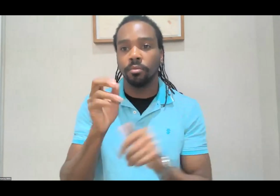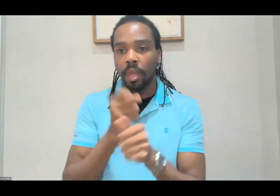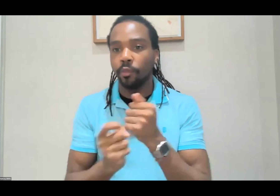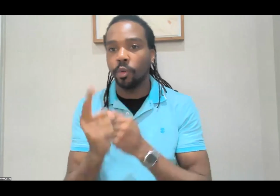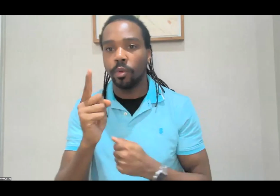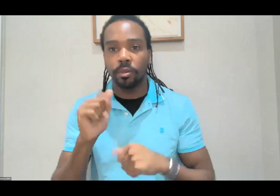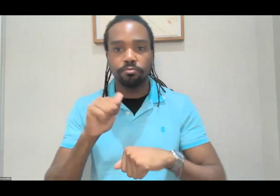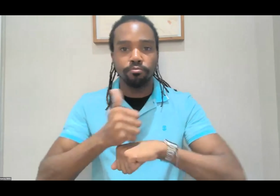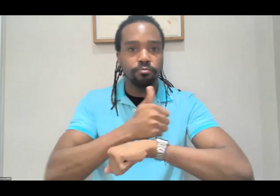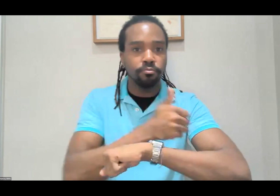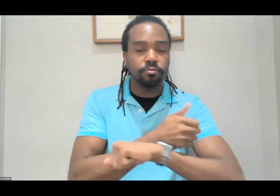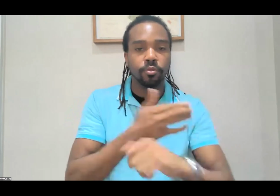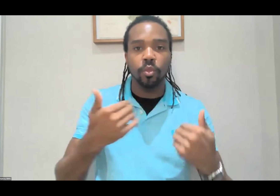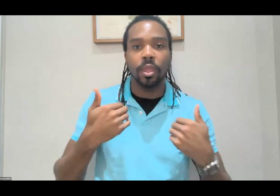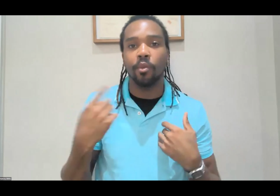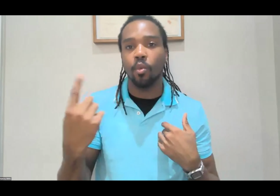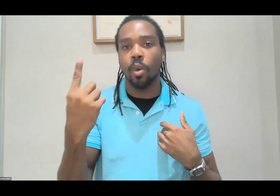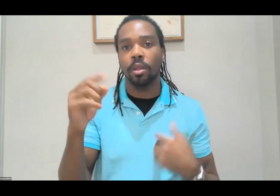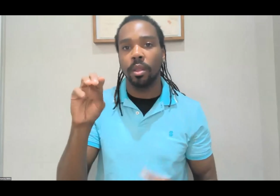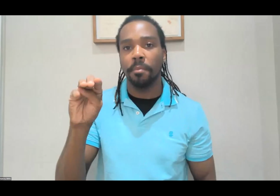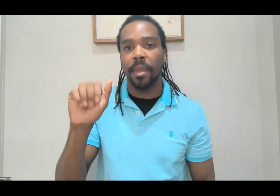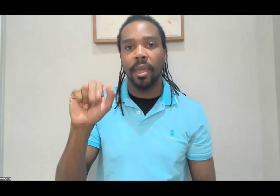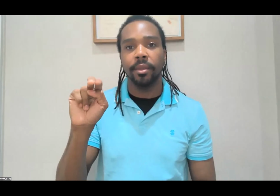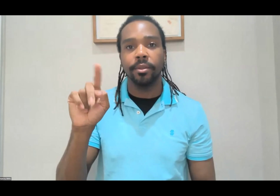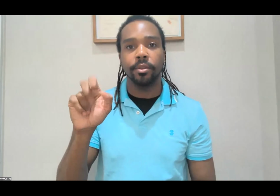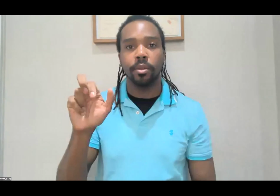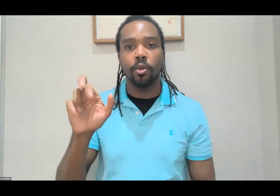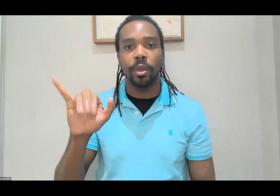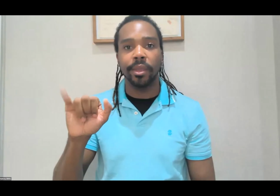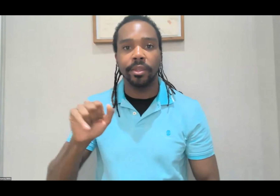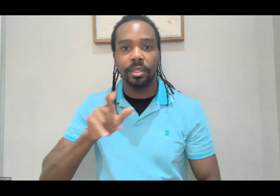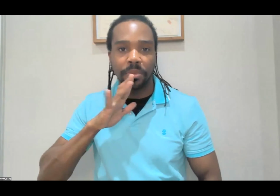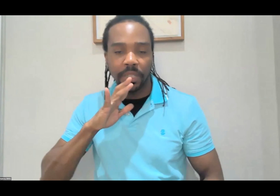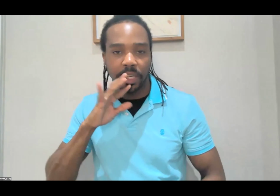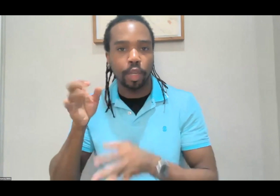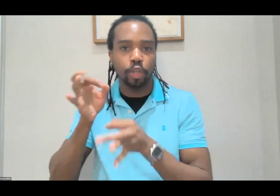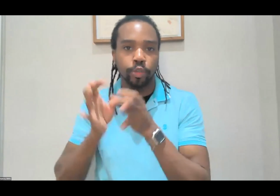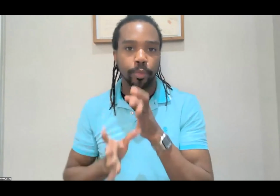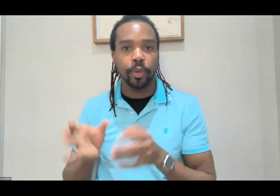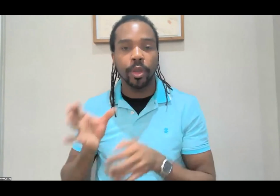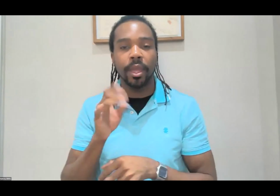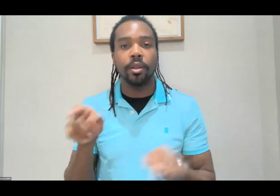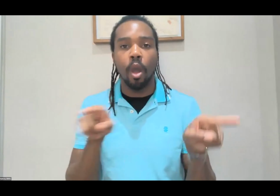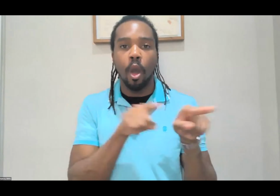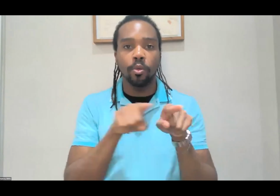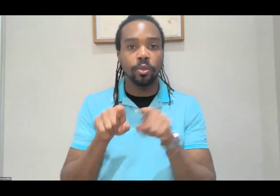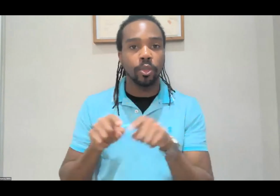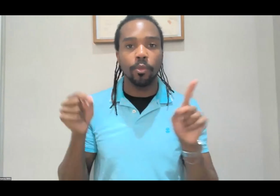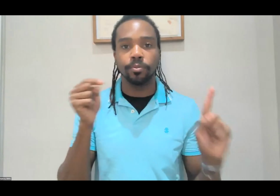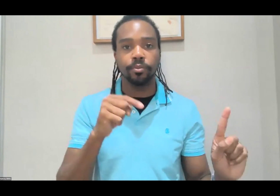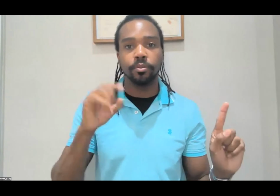we had a Mandarin interpreter who was in the waiting room, and I believe our clerk person as